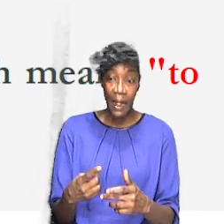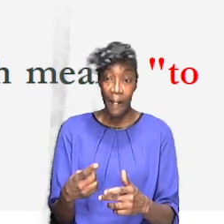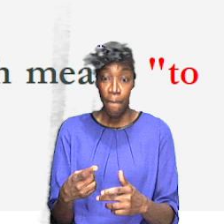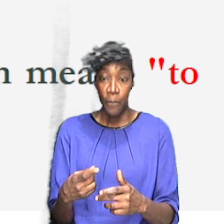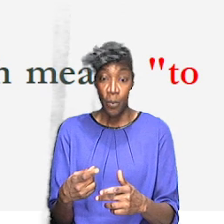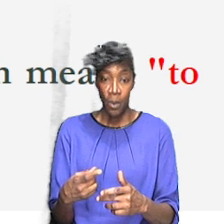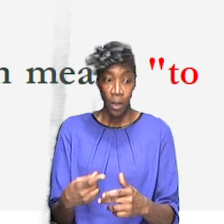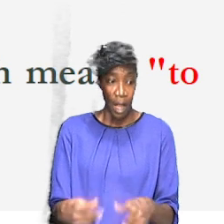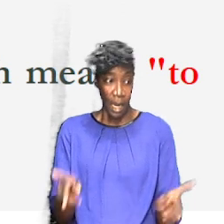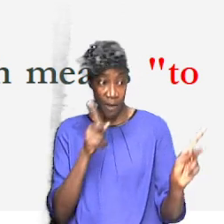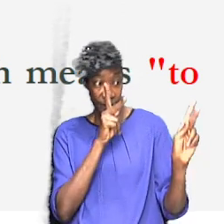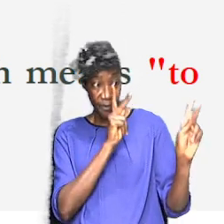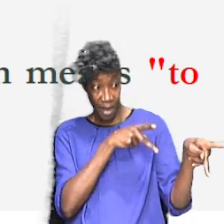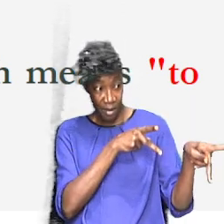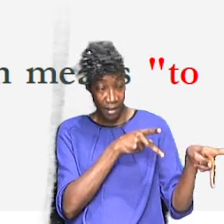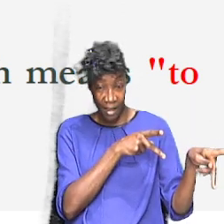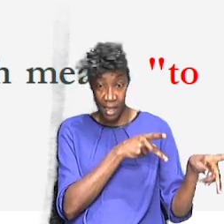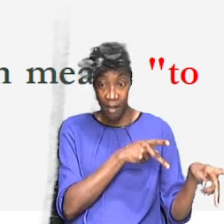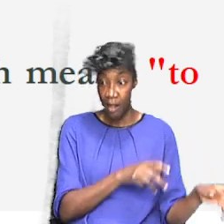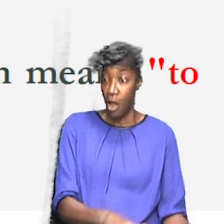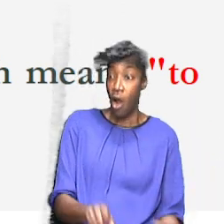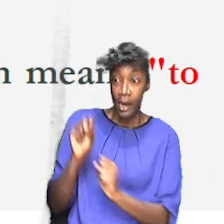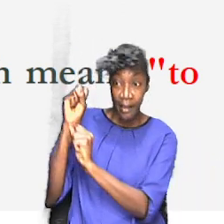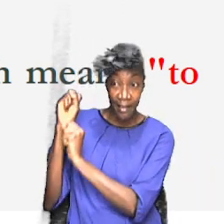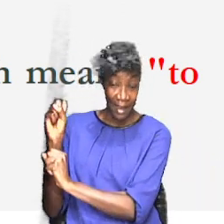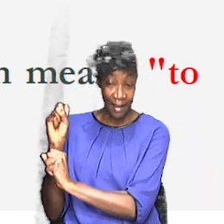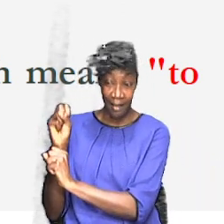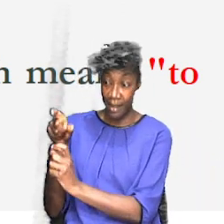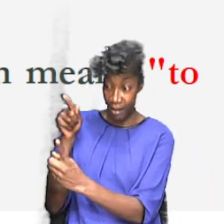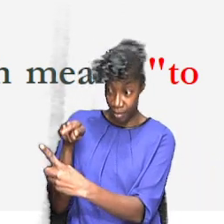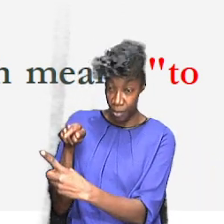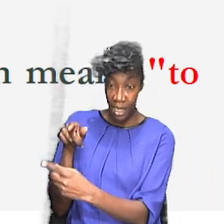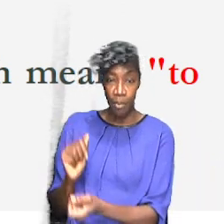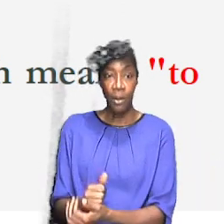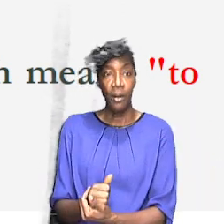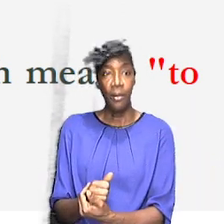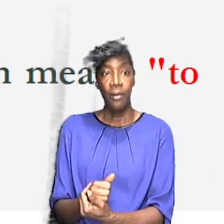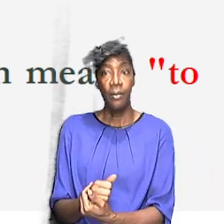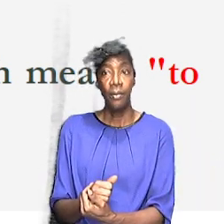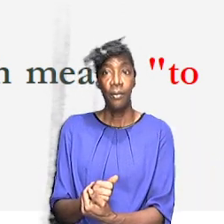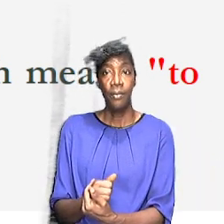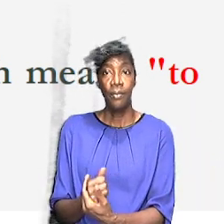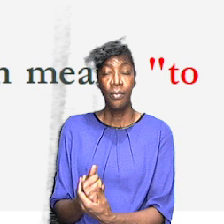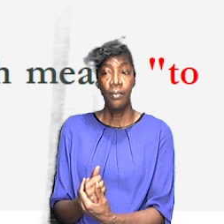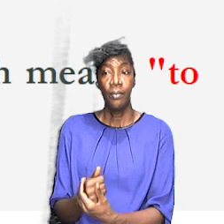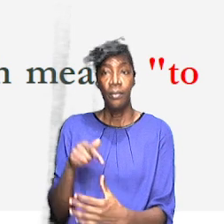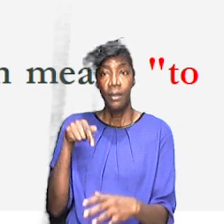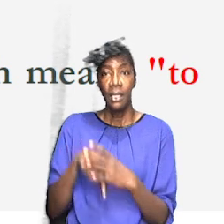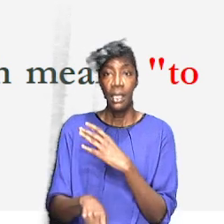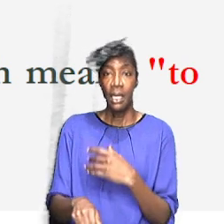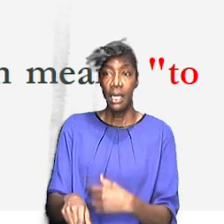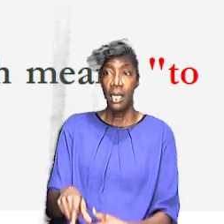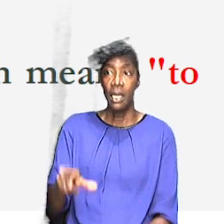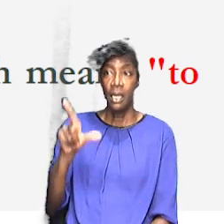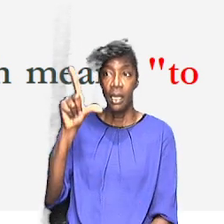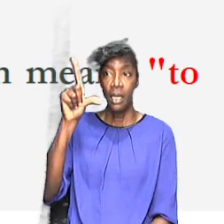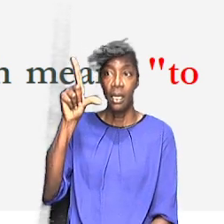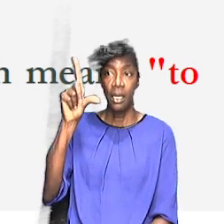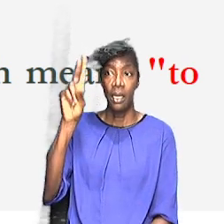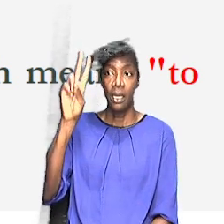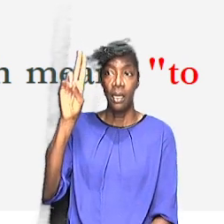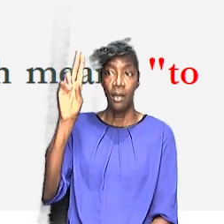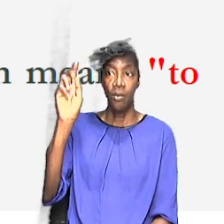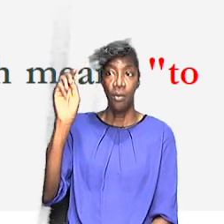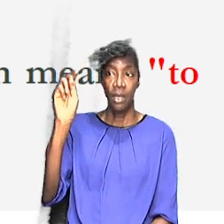if the Sadducees are right. But this is where it came from. Amen. So in Luke chapter 7, we're dealing